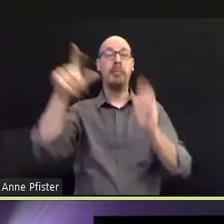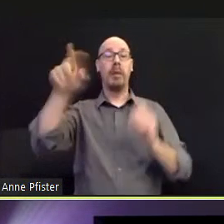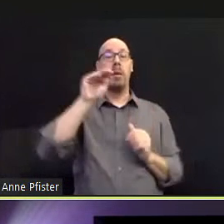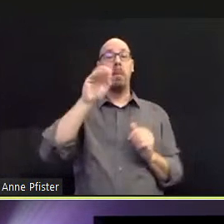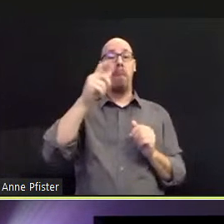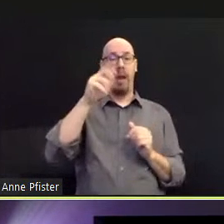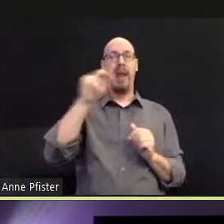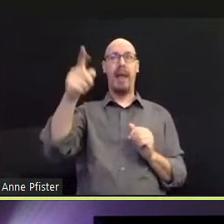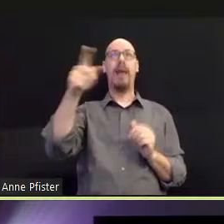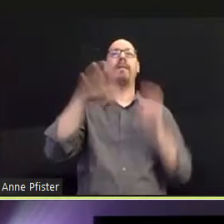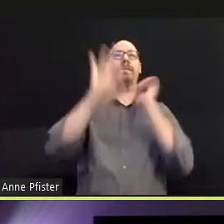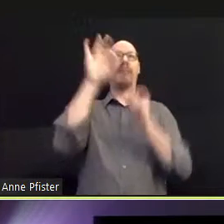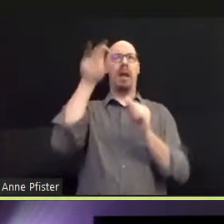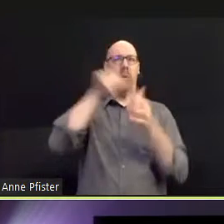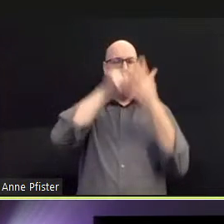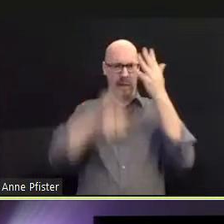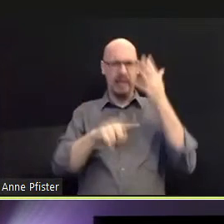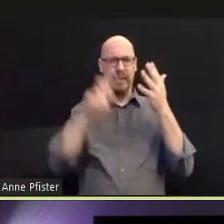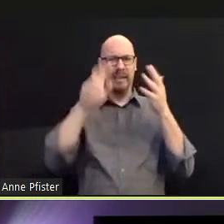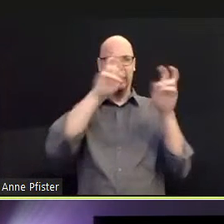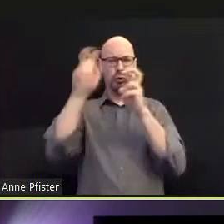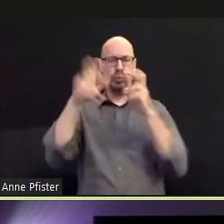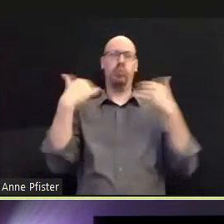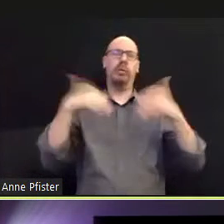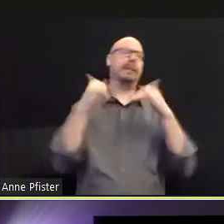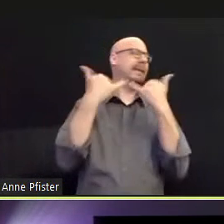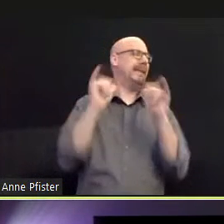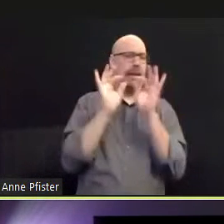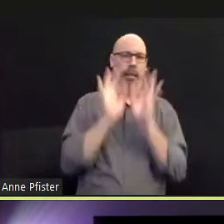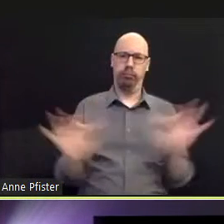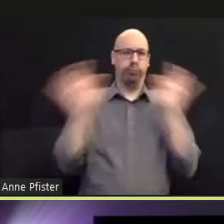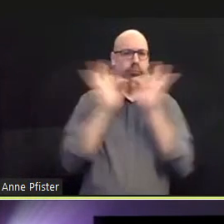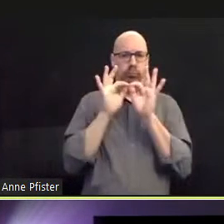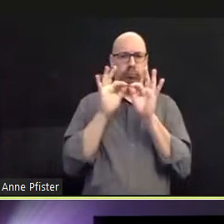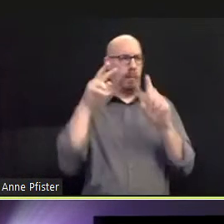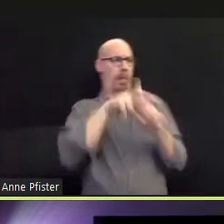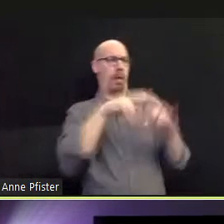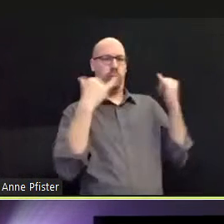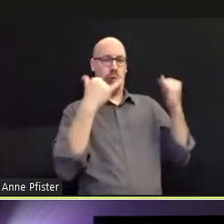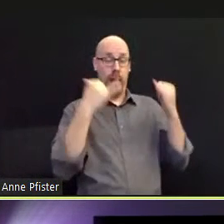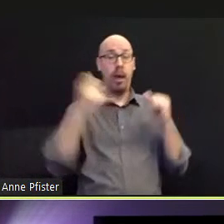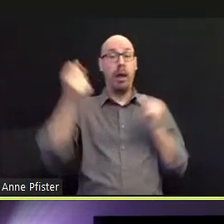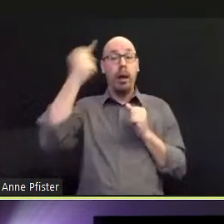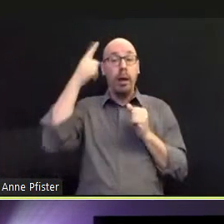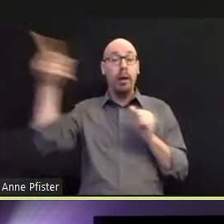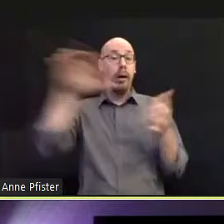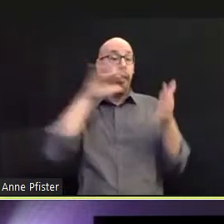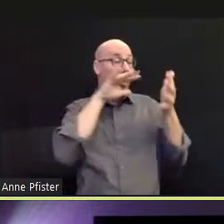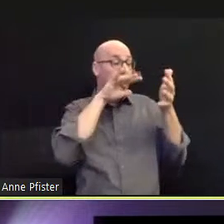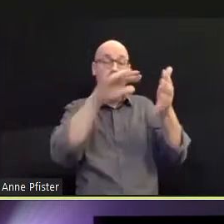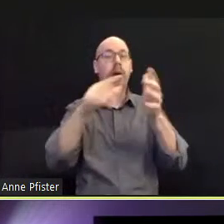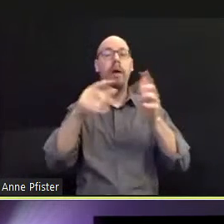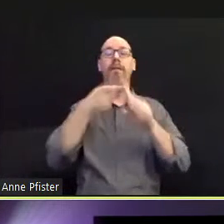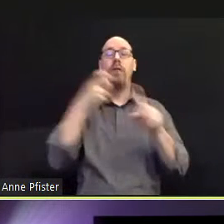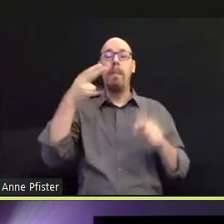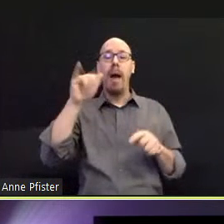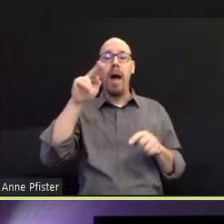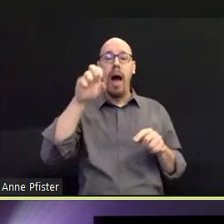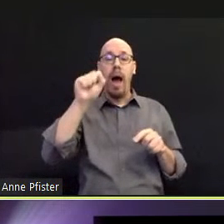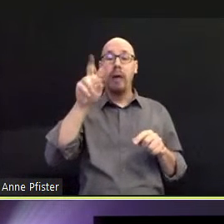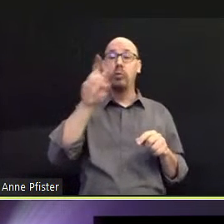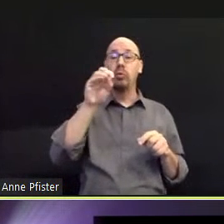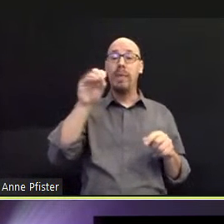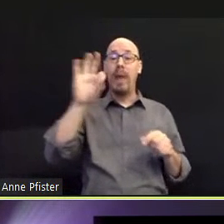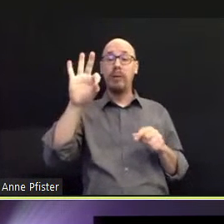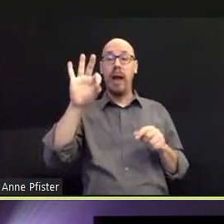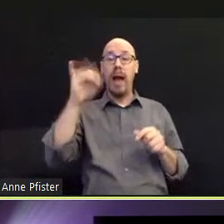critically relevant. And she did it in this creative and memorable way, drawing from Hymes's 2009 idea of mnemonics